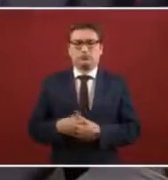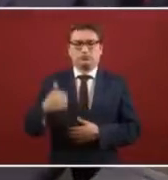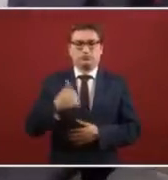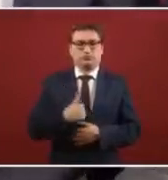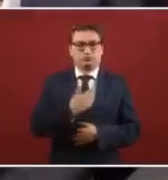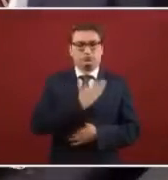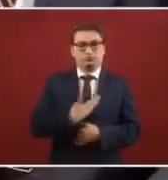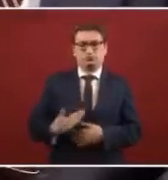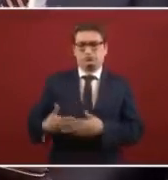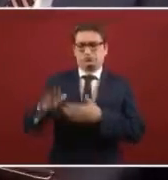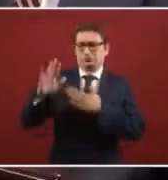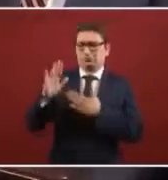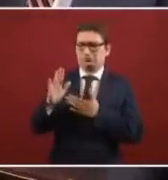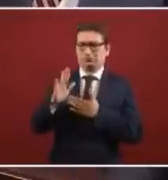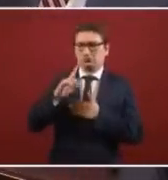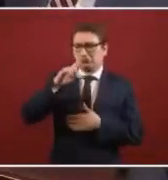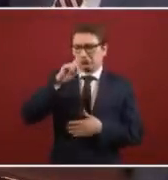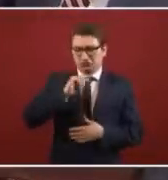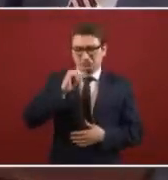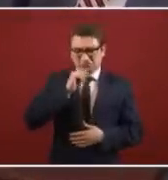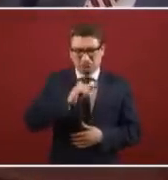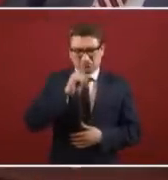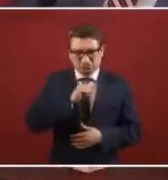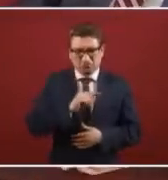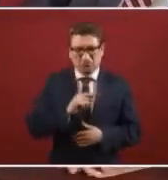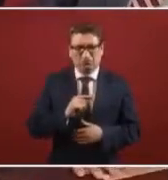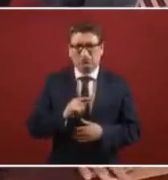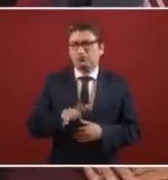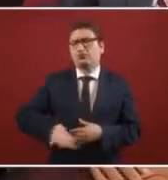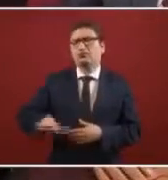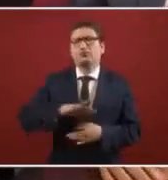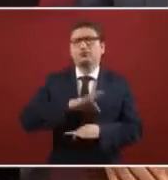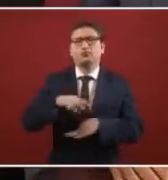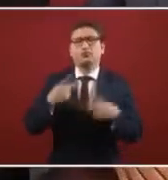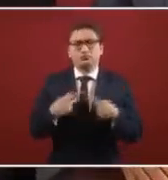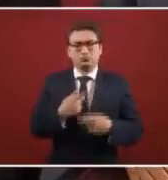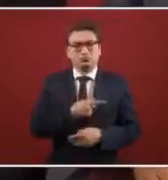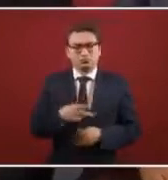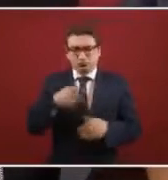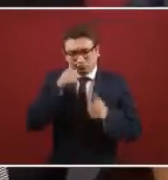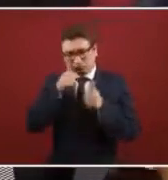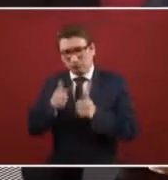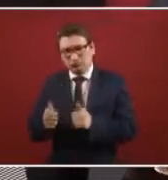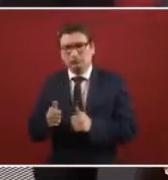mi compromiso that I am not complying with my de atender a los commitment pobres. to attend to the poor people.